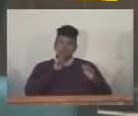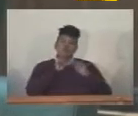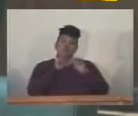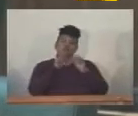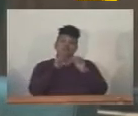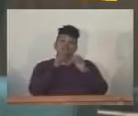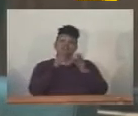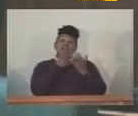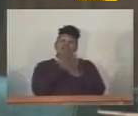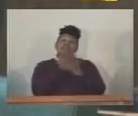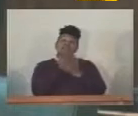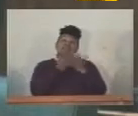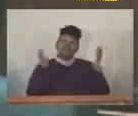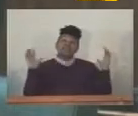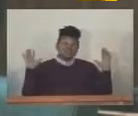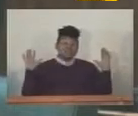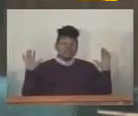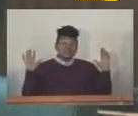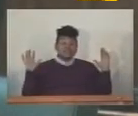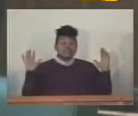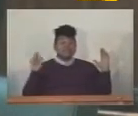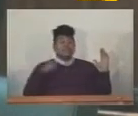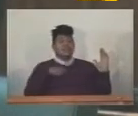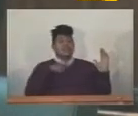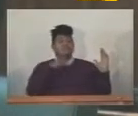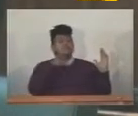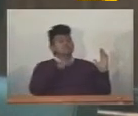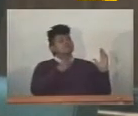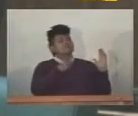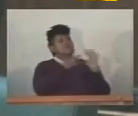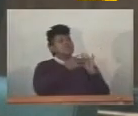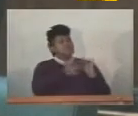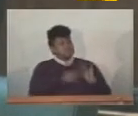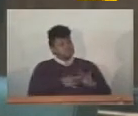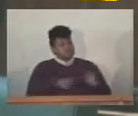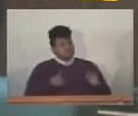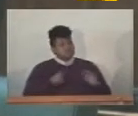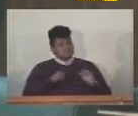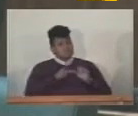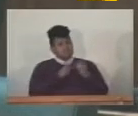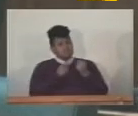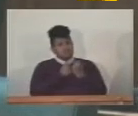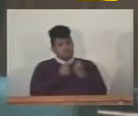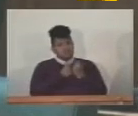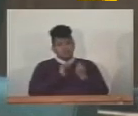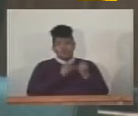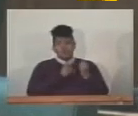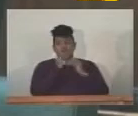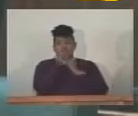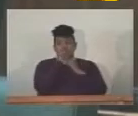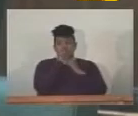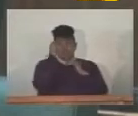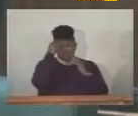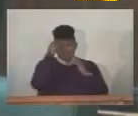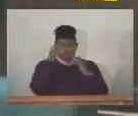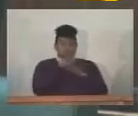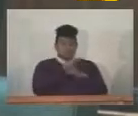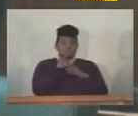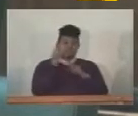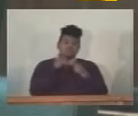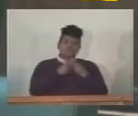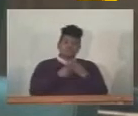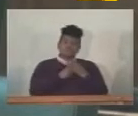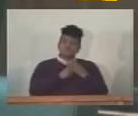continuing the appeal and echoing the sentiments of our Leader of Government Business as well